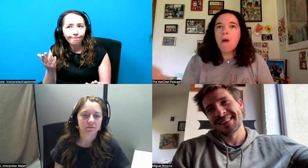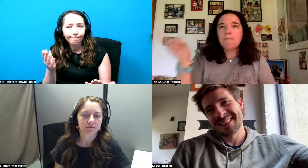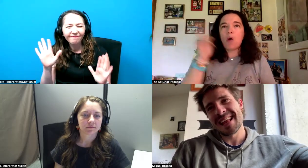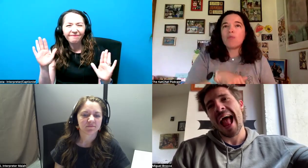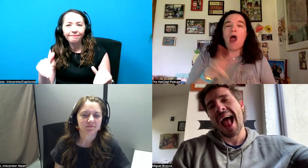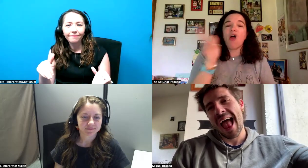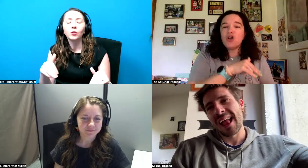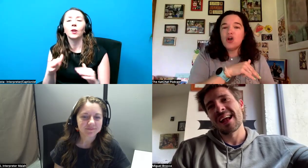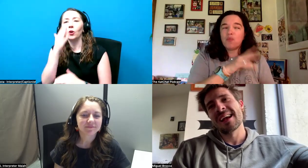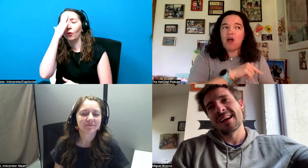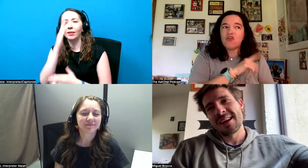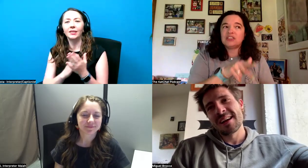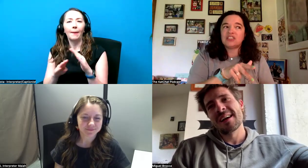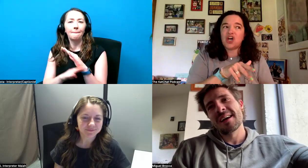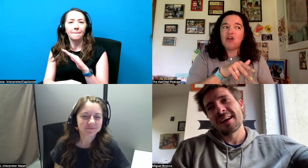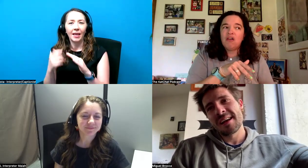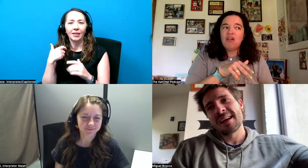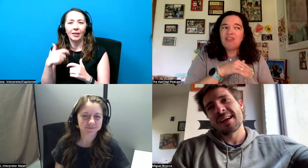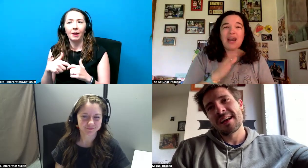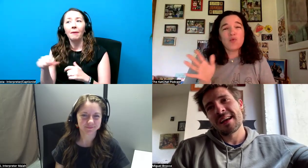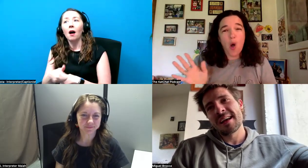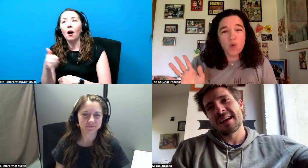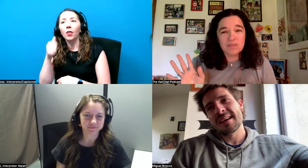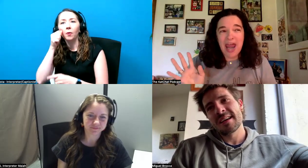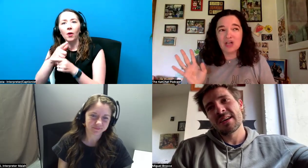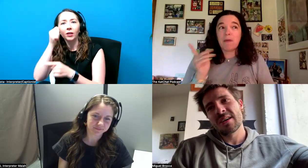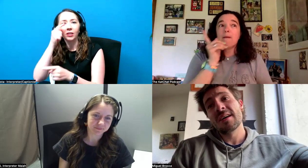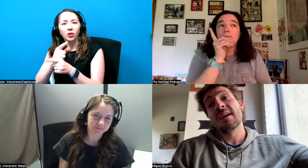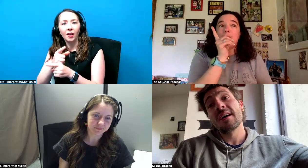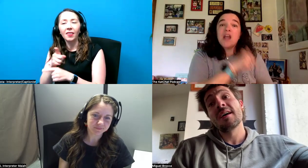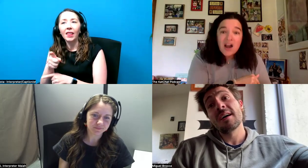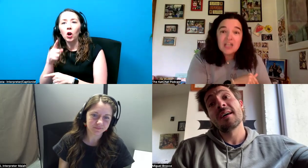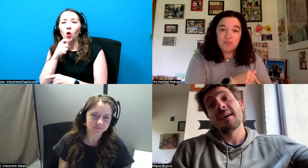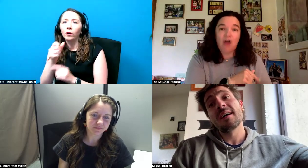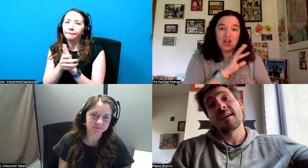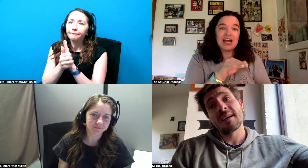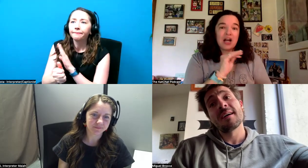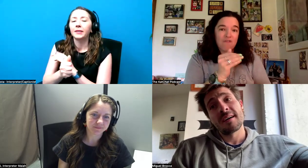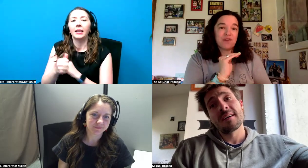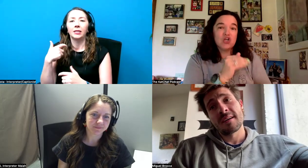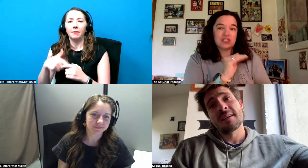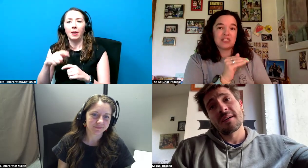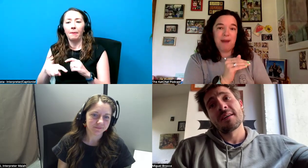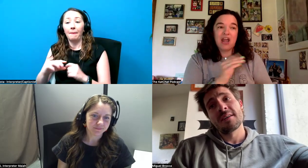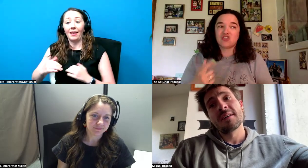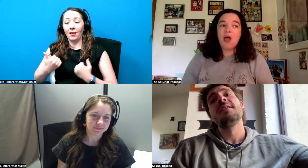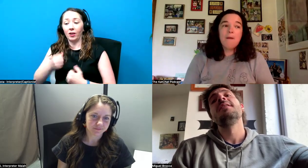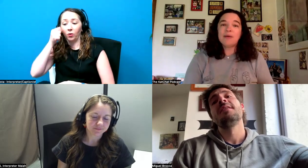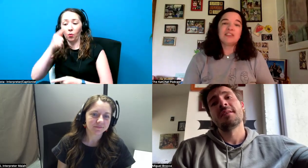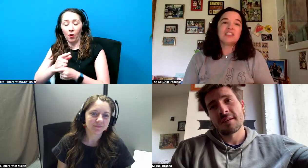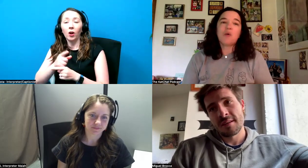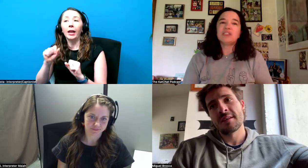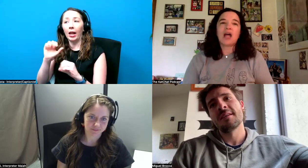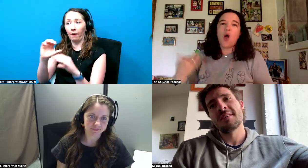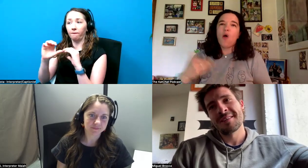basic. But with my other brother or sister, they don't know Spanish. But my youngest brother can converse in Spanish.